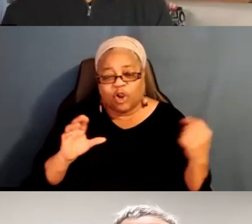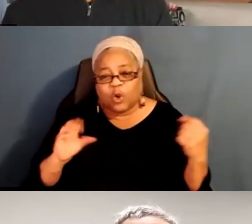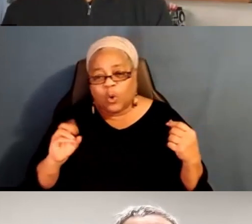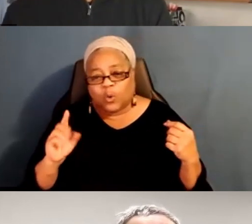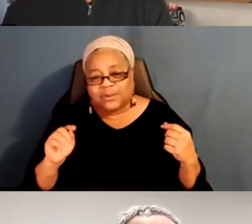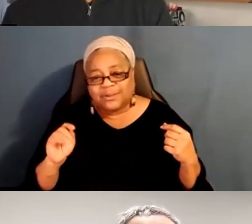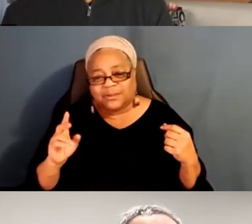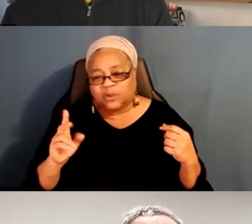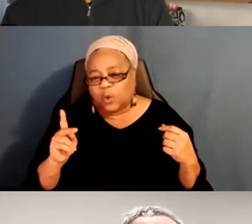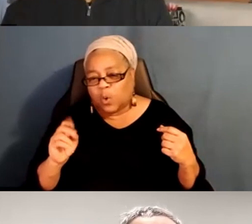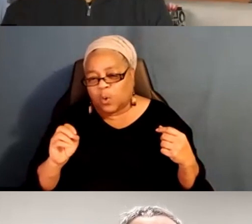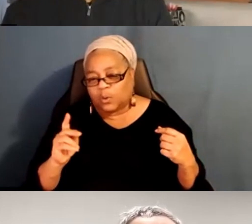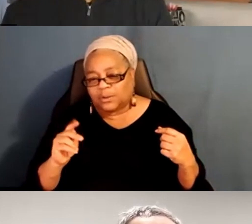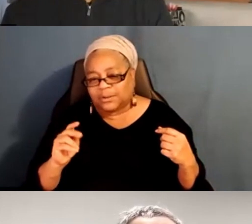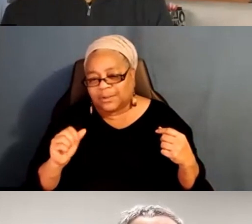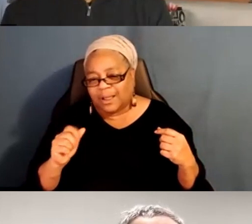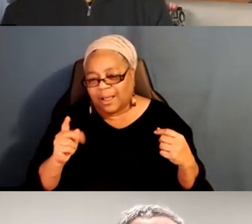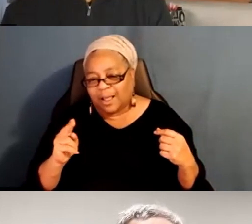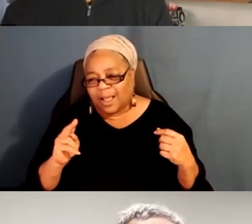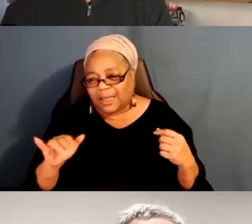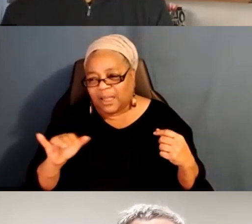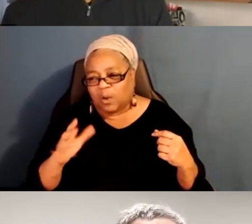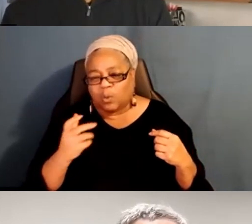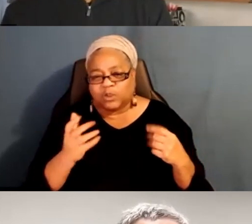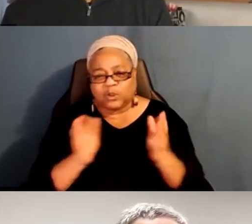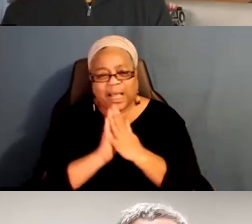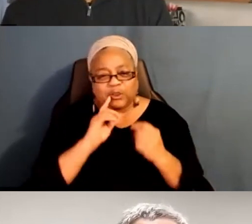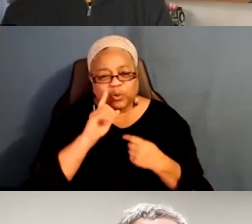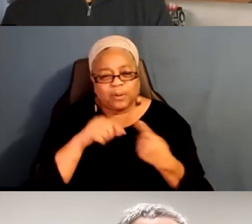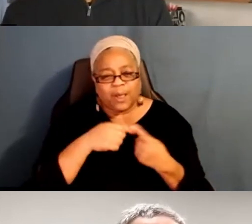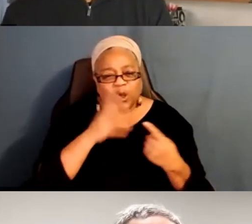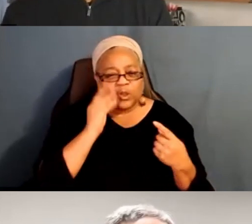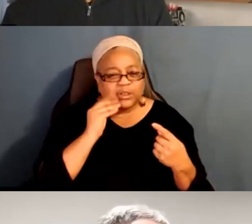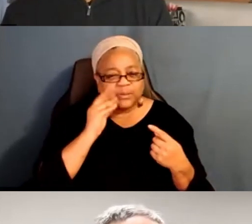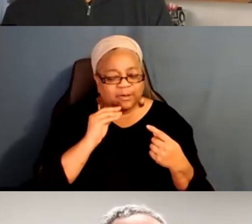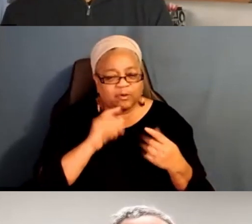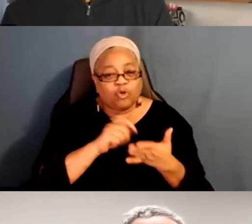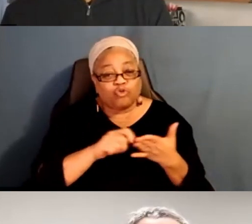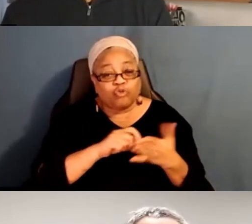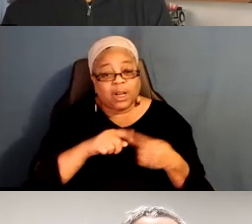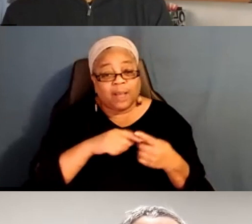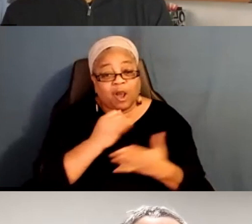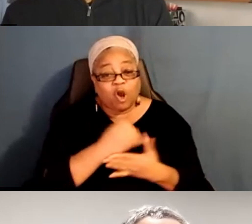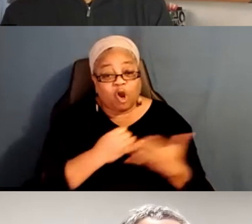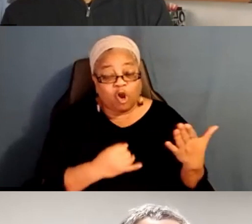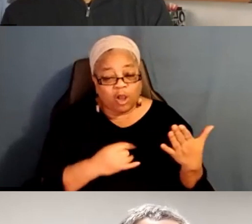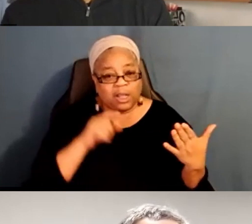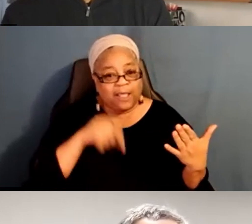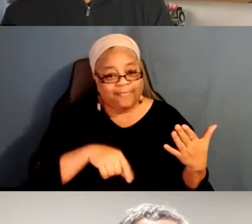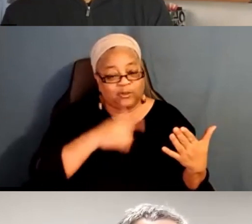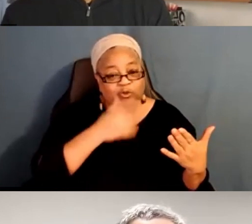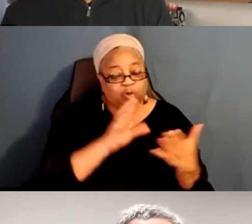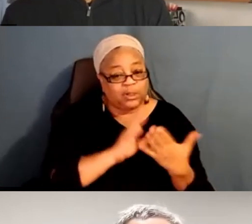wants to ask you about your experience of writing about art here versus your experience of writing about